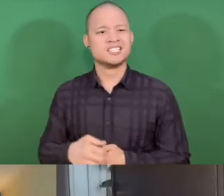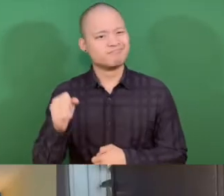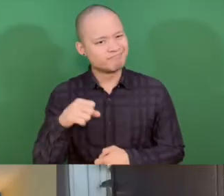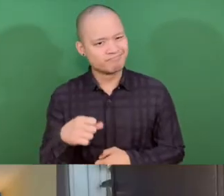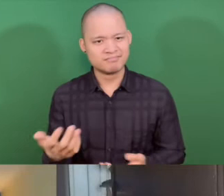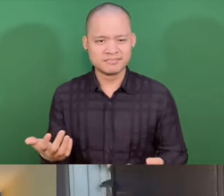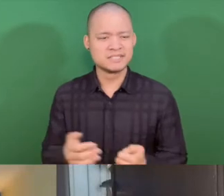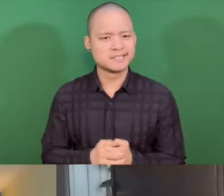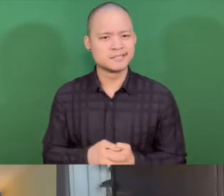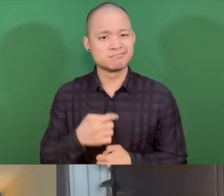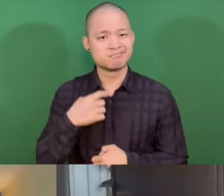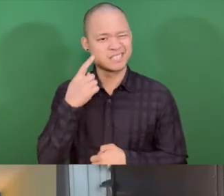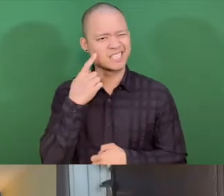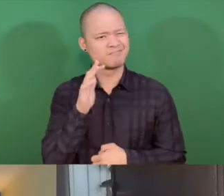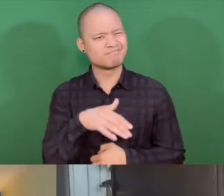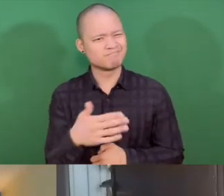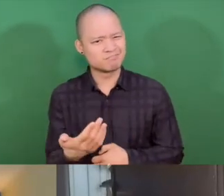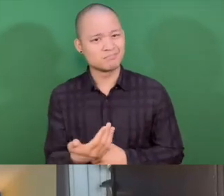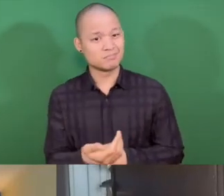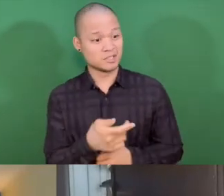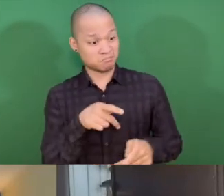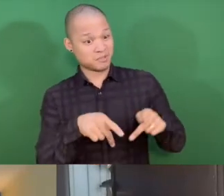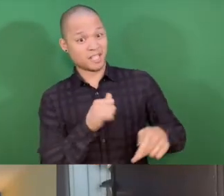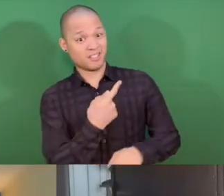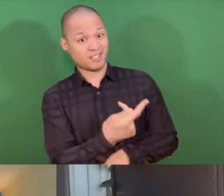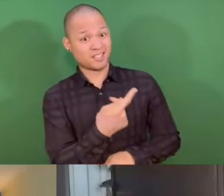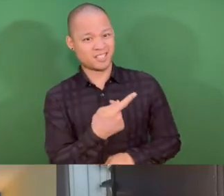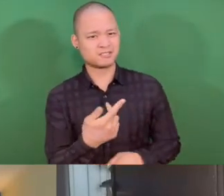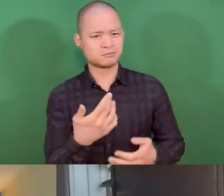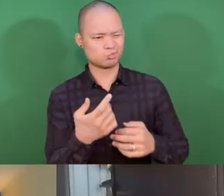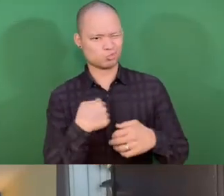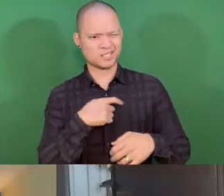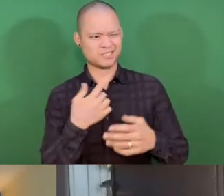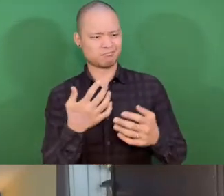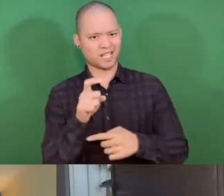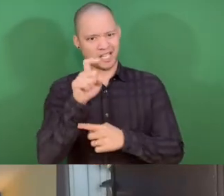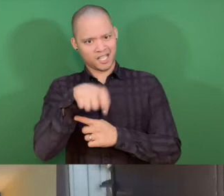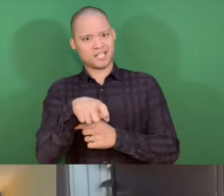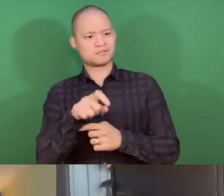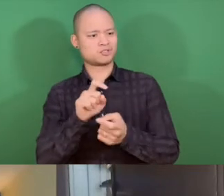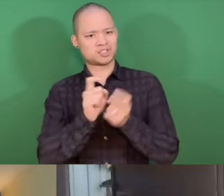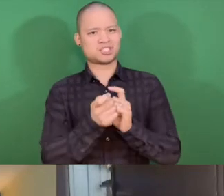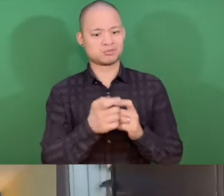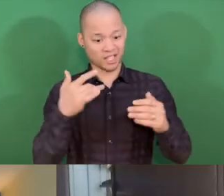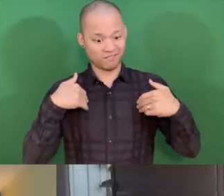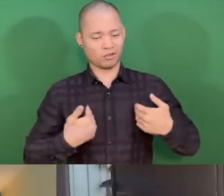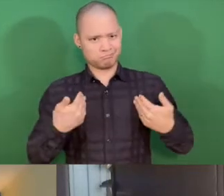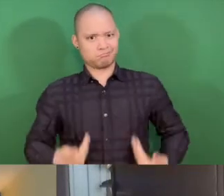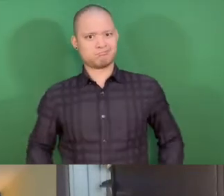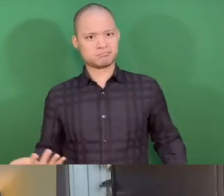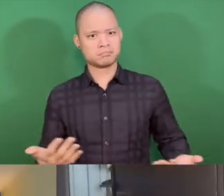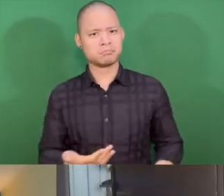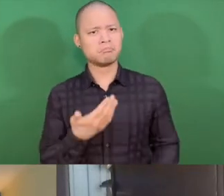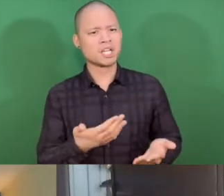I think, Jim, people like you and I who are forced to change because our bodies change are